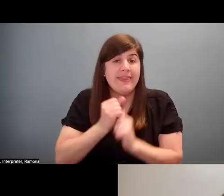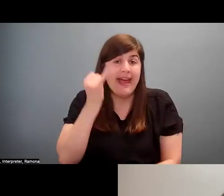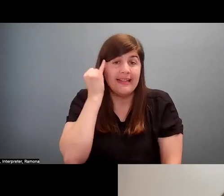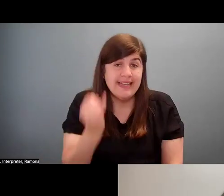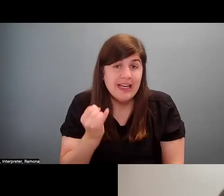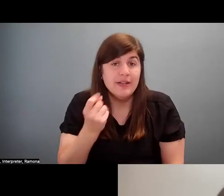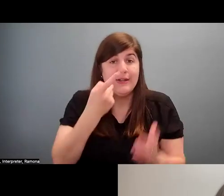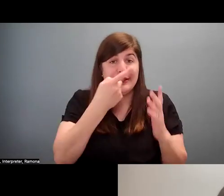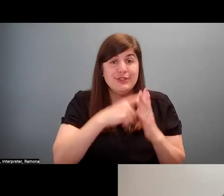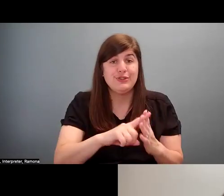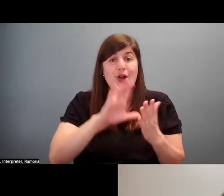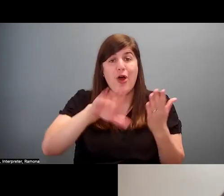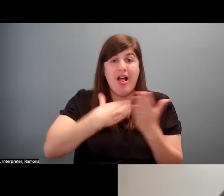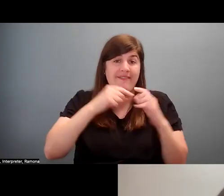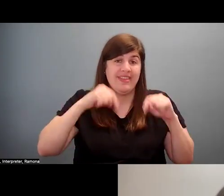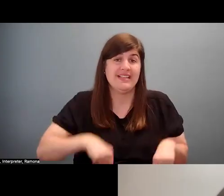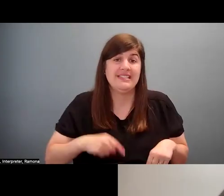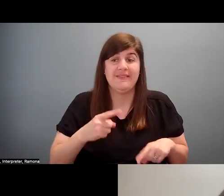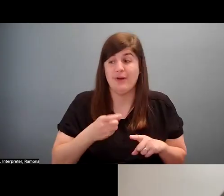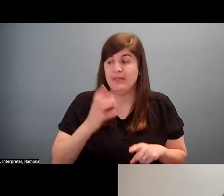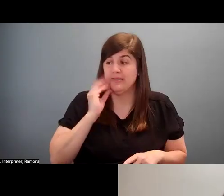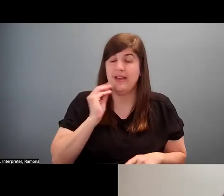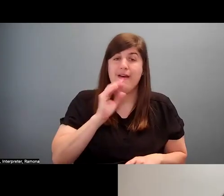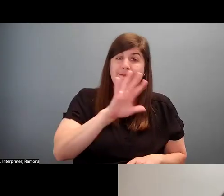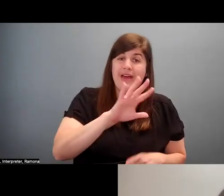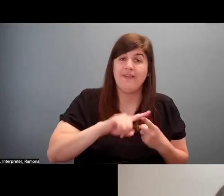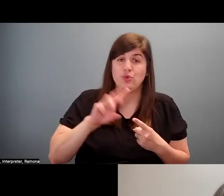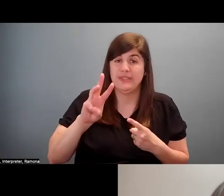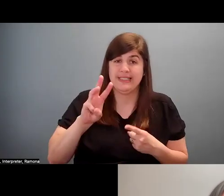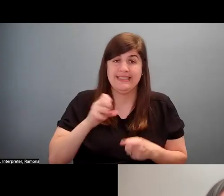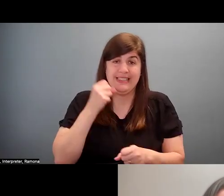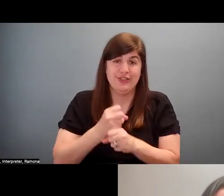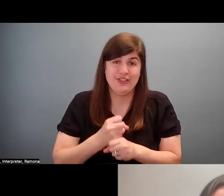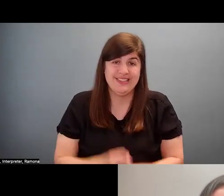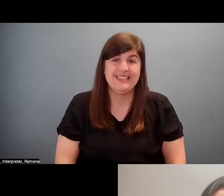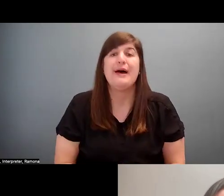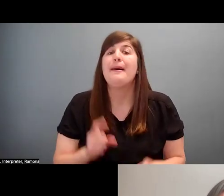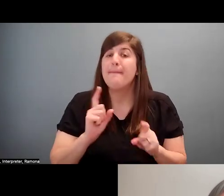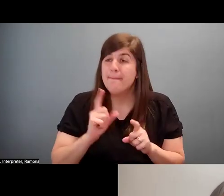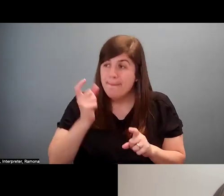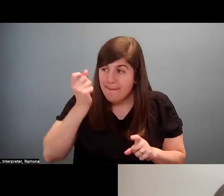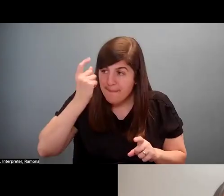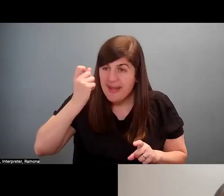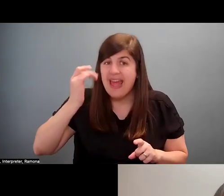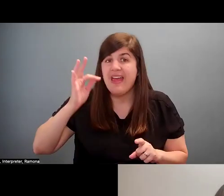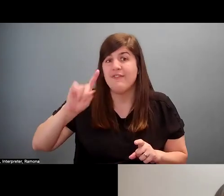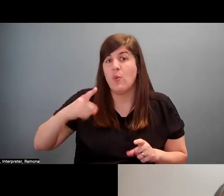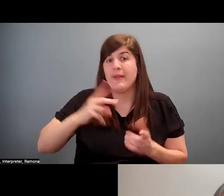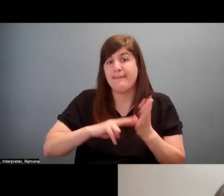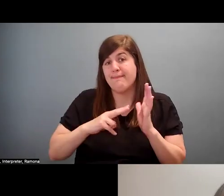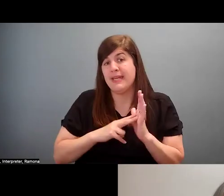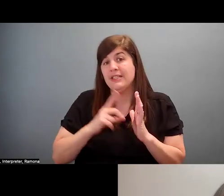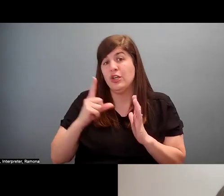and start all of this, I would say from experience, 5 to 6 years. Uh, but if you're just talking about the little